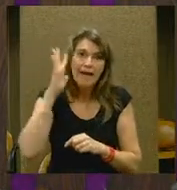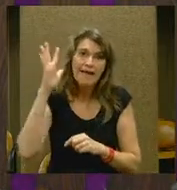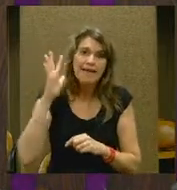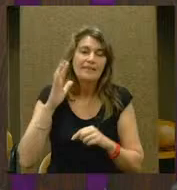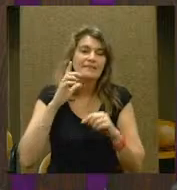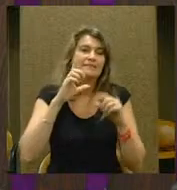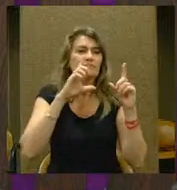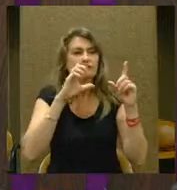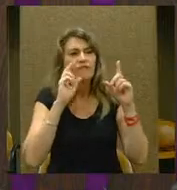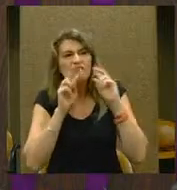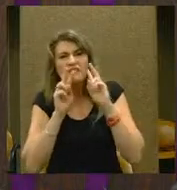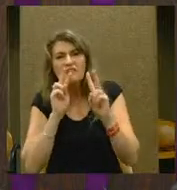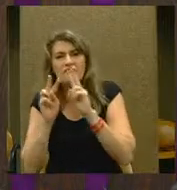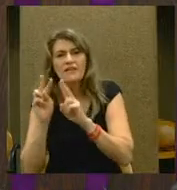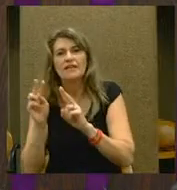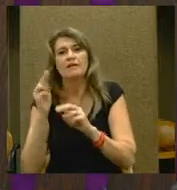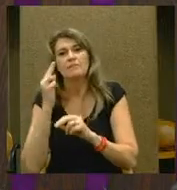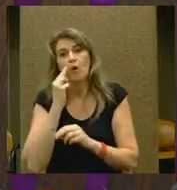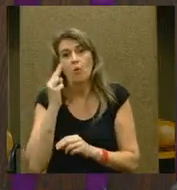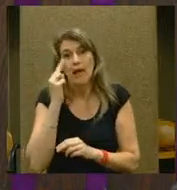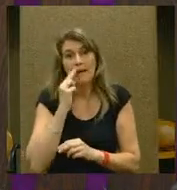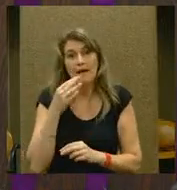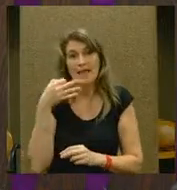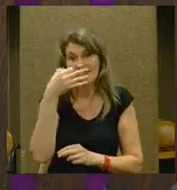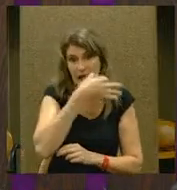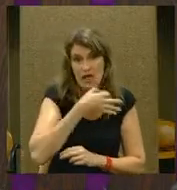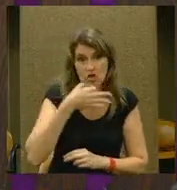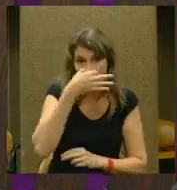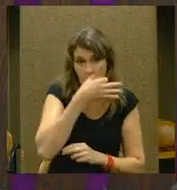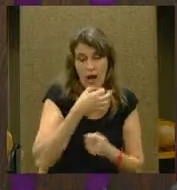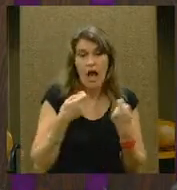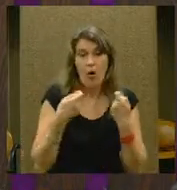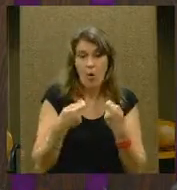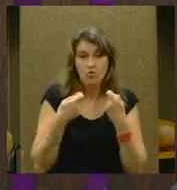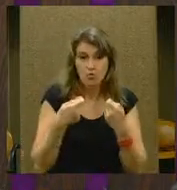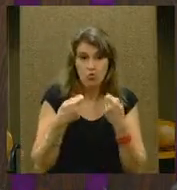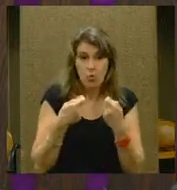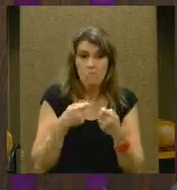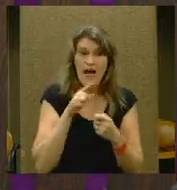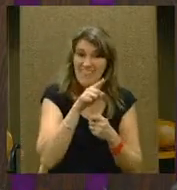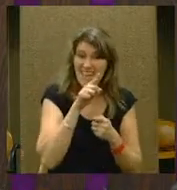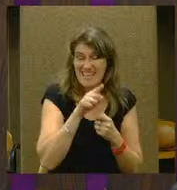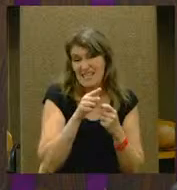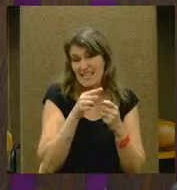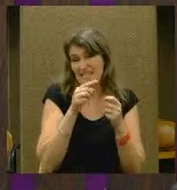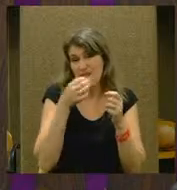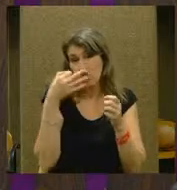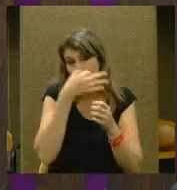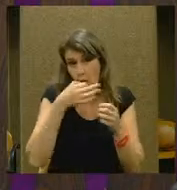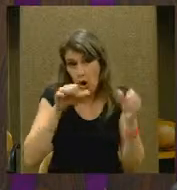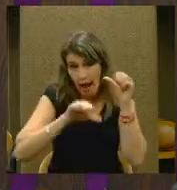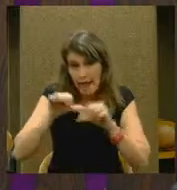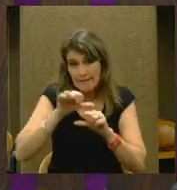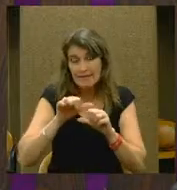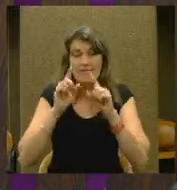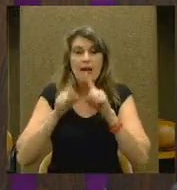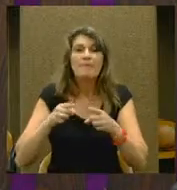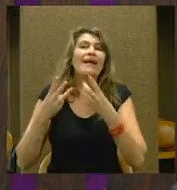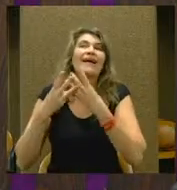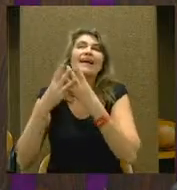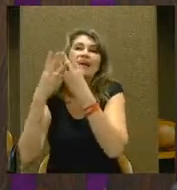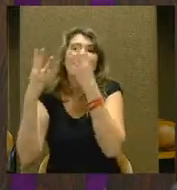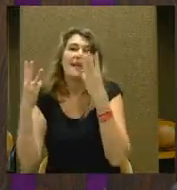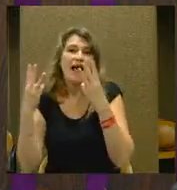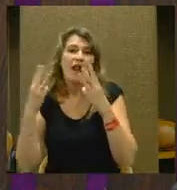the images that we see about the specific problem of opioids, but also about